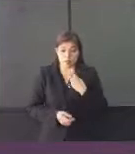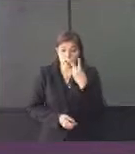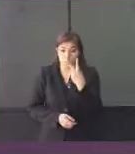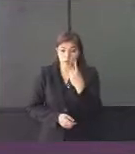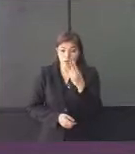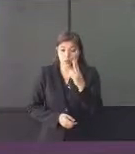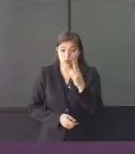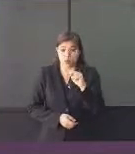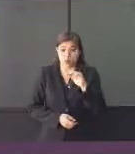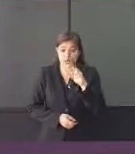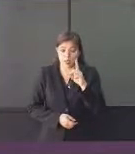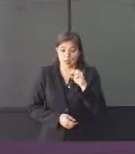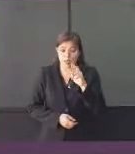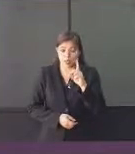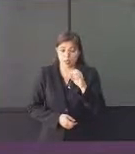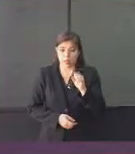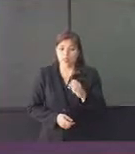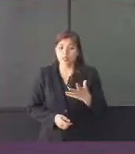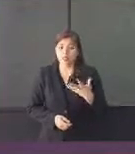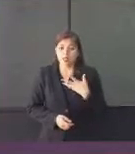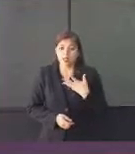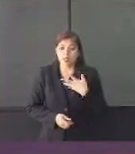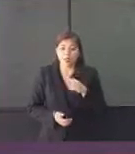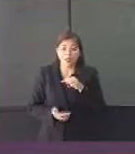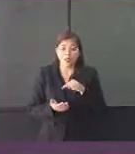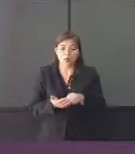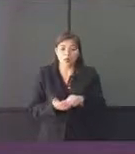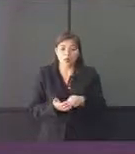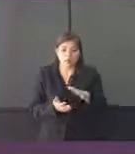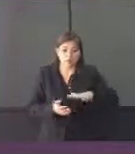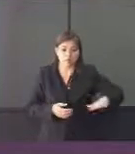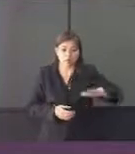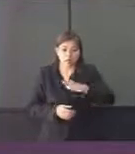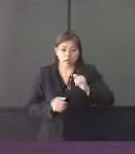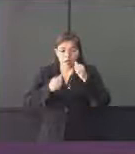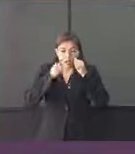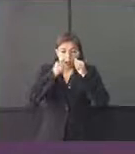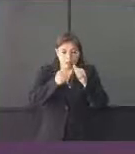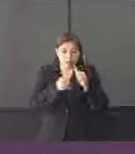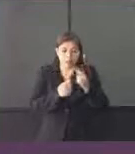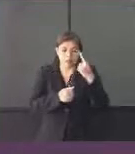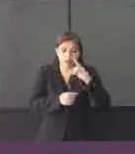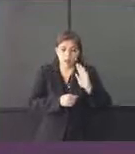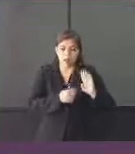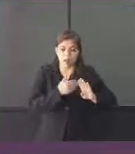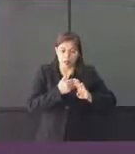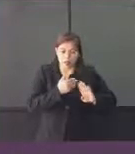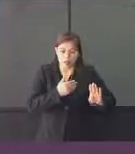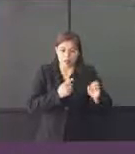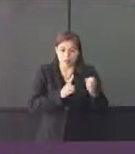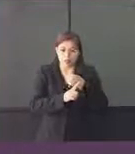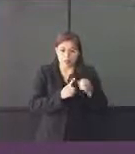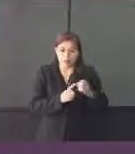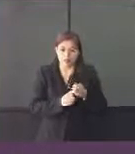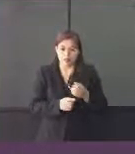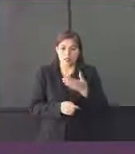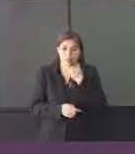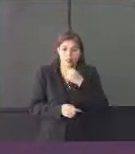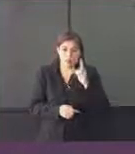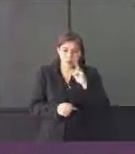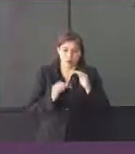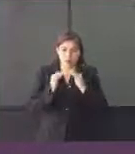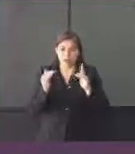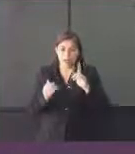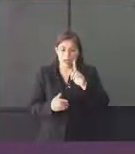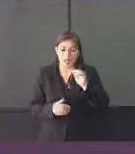Some municipalities have 2. Those are our territorial units for the attention and prevention of gender